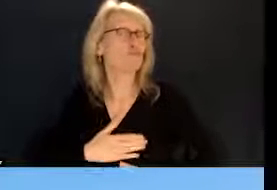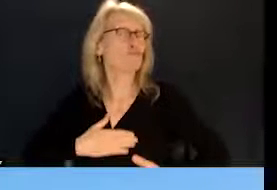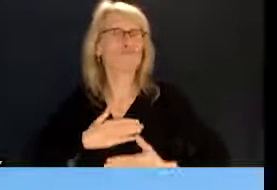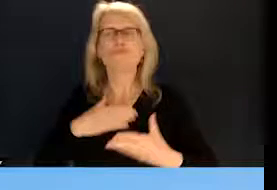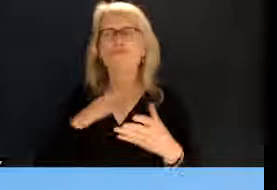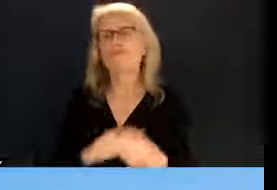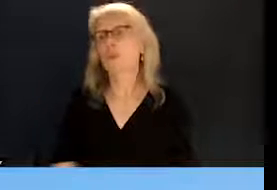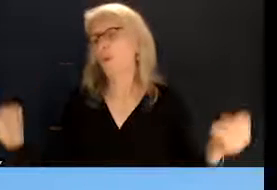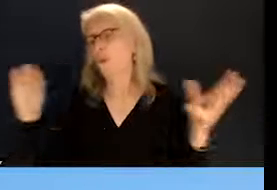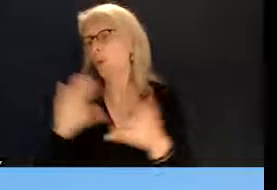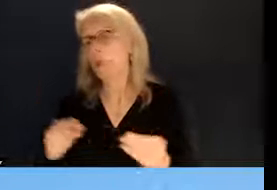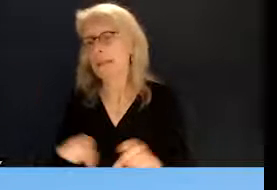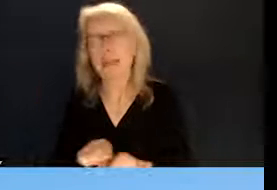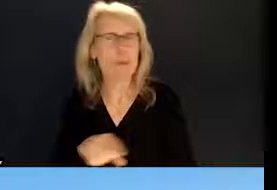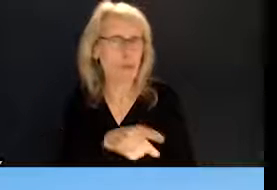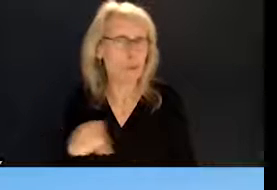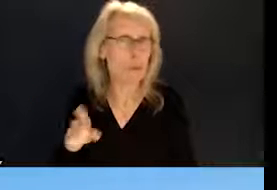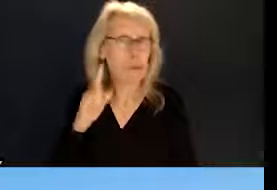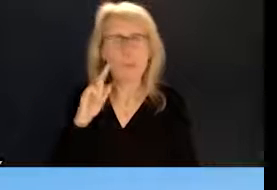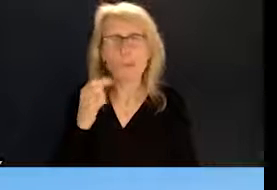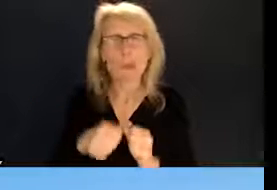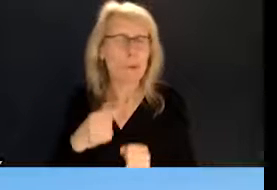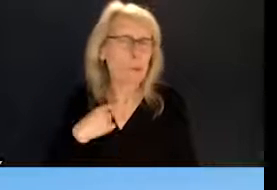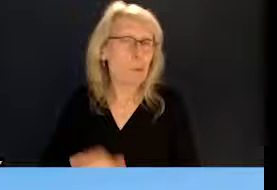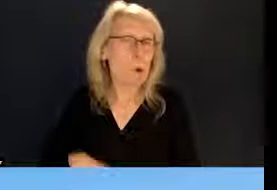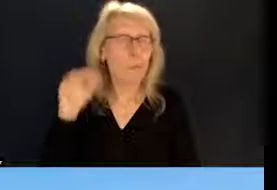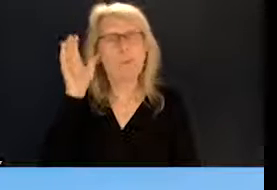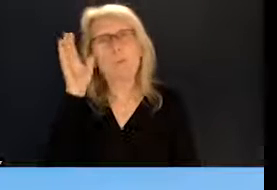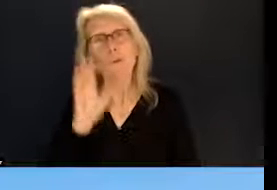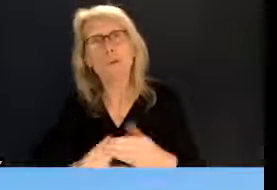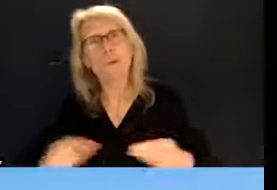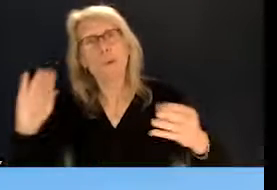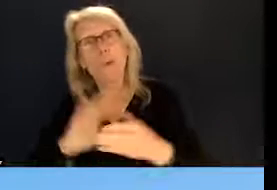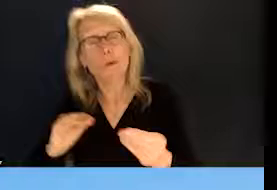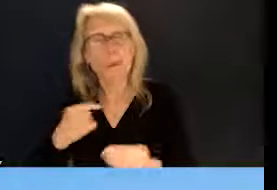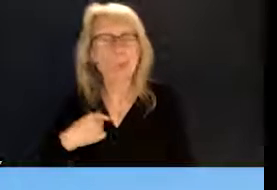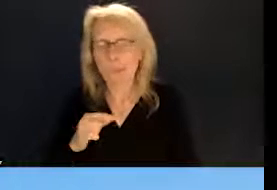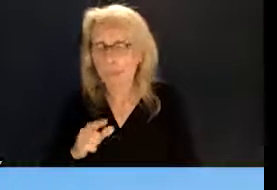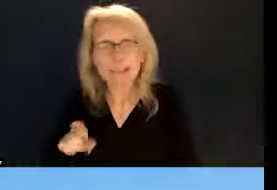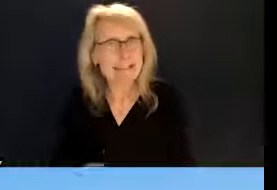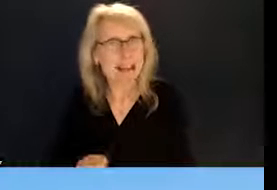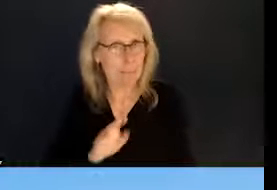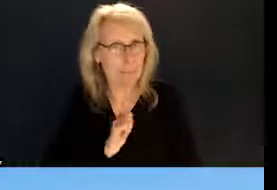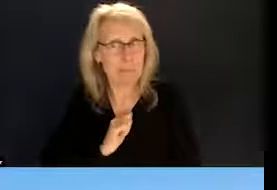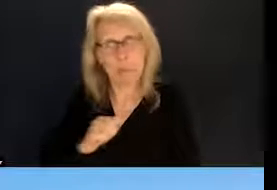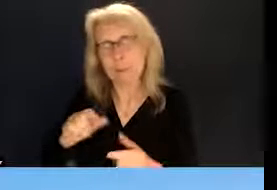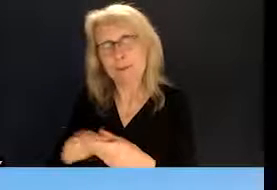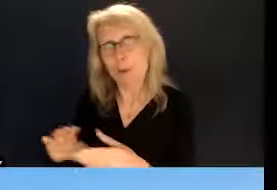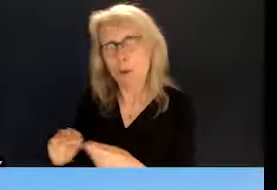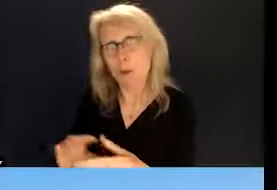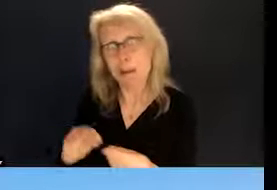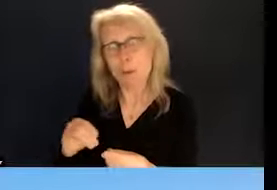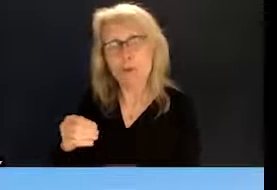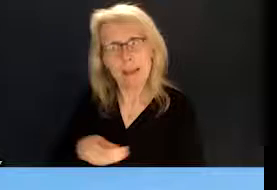else. We grow up, when we're 3, 5 years old, we tell stories because we like to tell stories because we want to be understood in a deeper